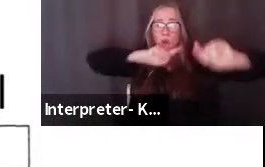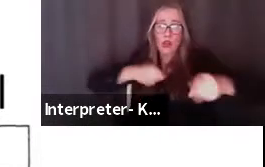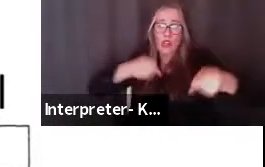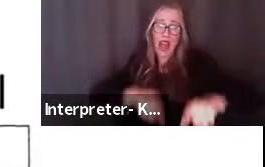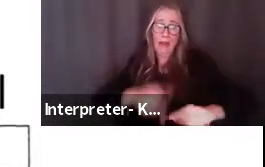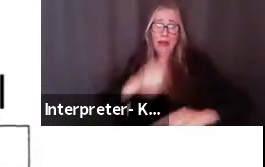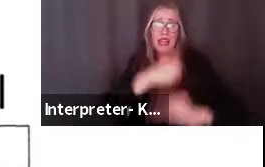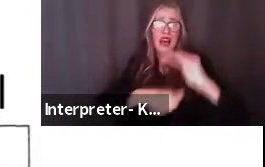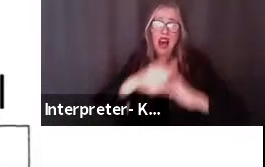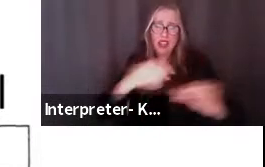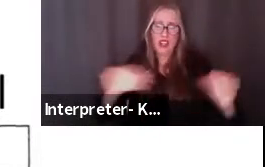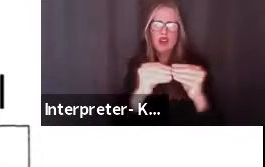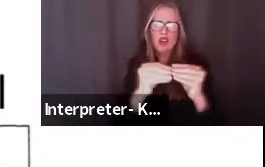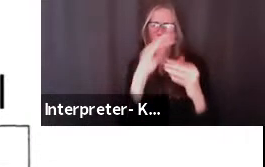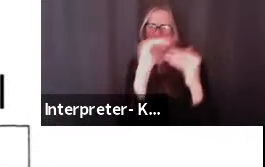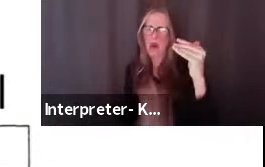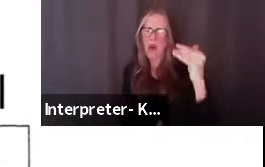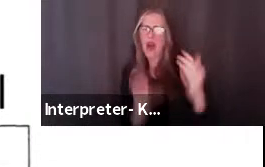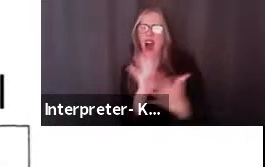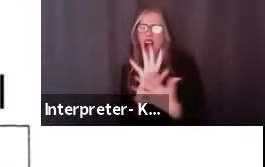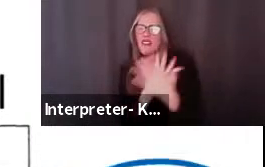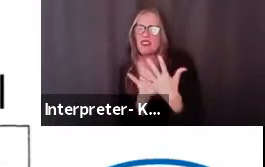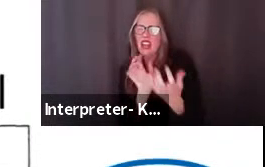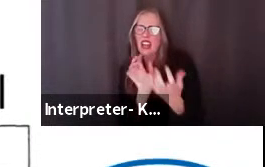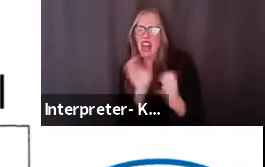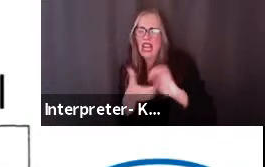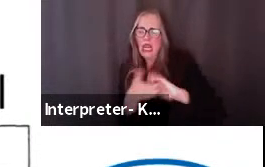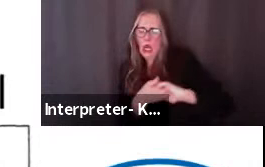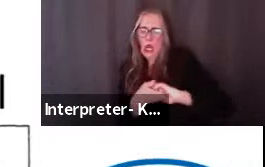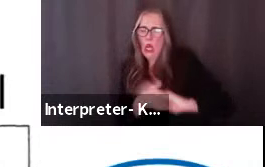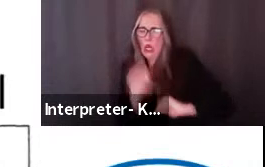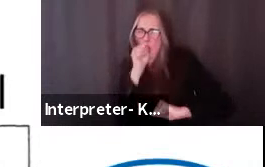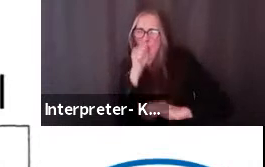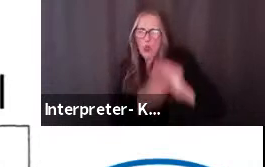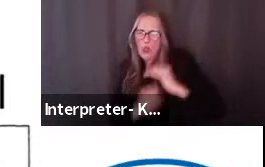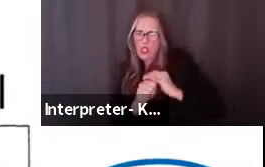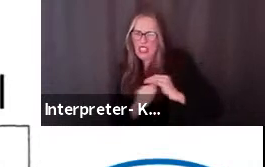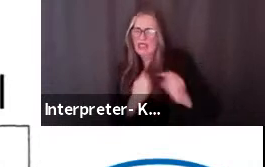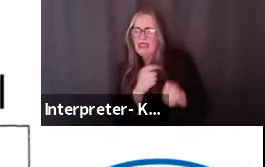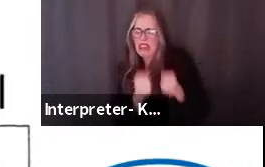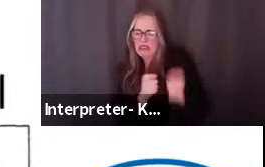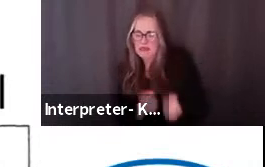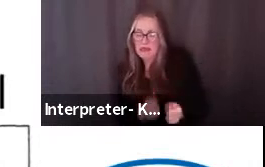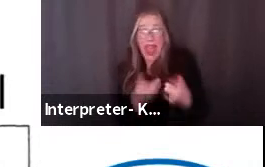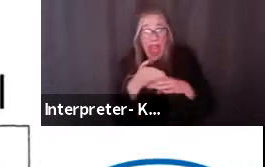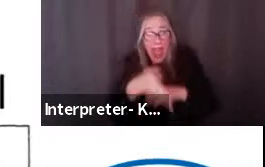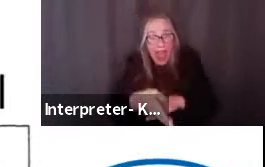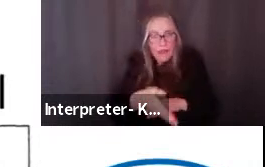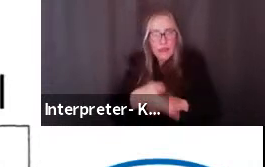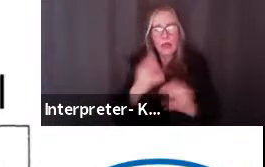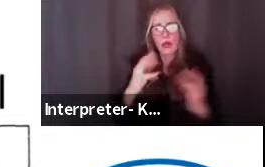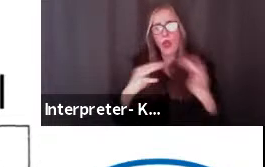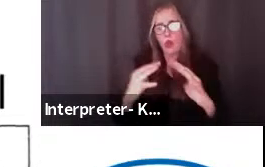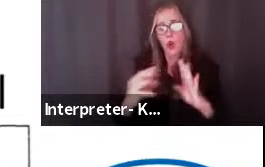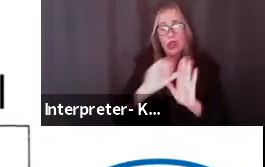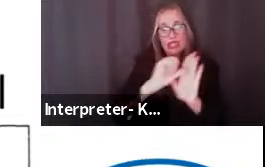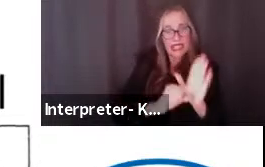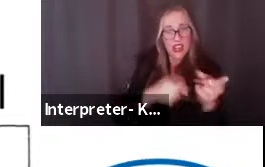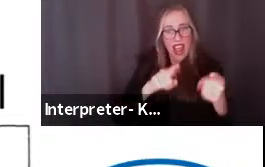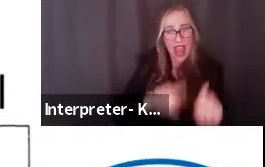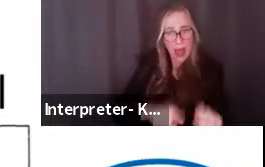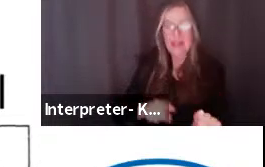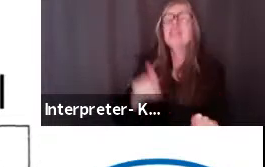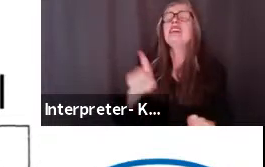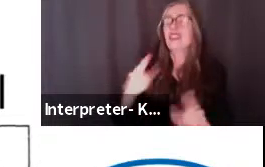additional layers of coercion sterilizations that took place after the war and the closure of the camp may speak to the